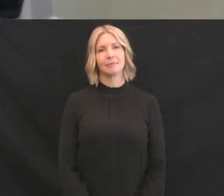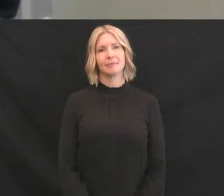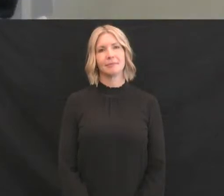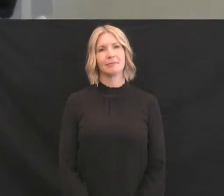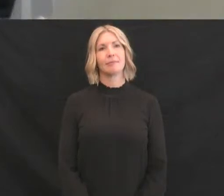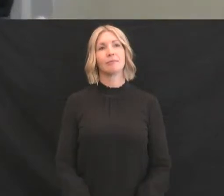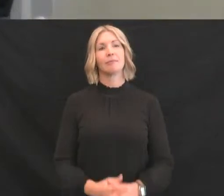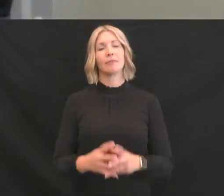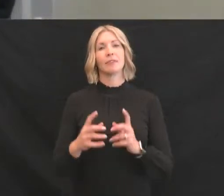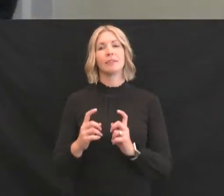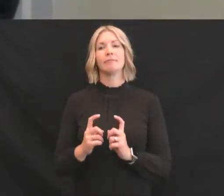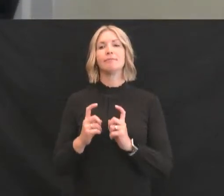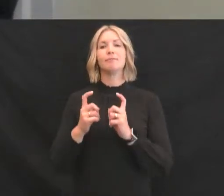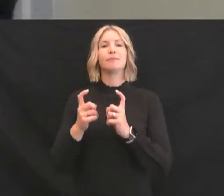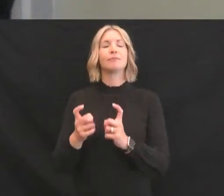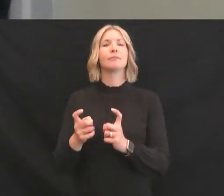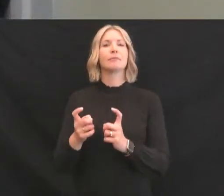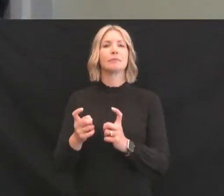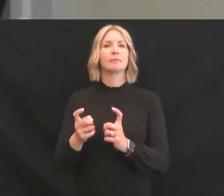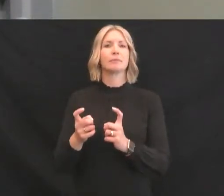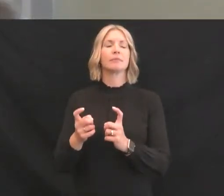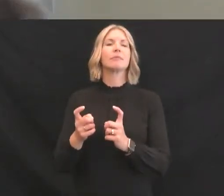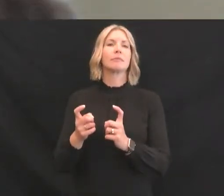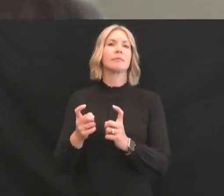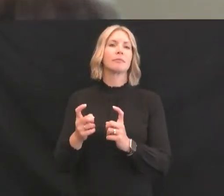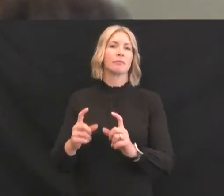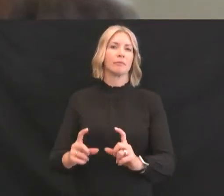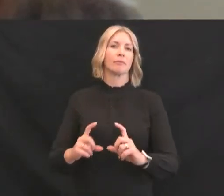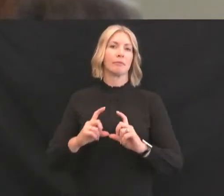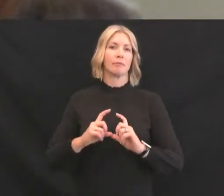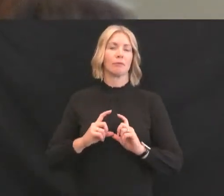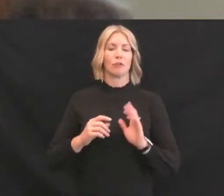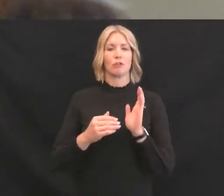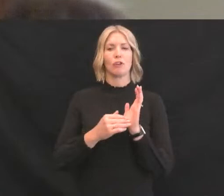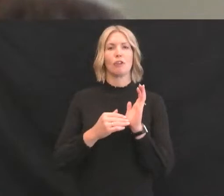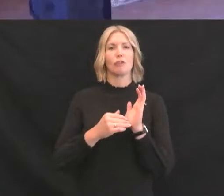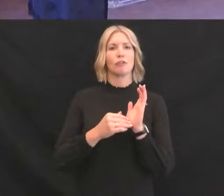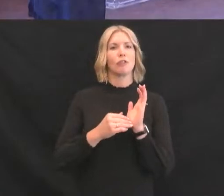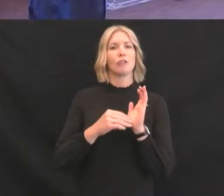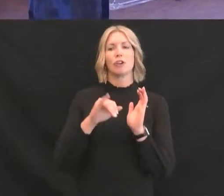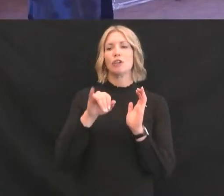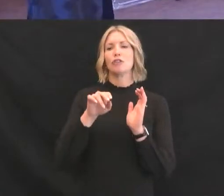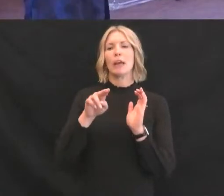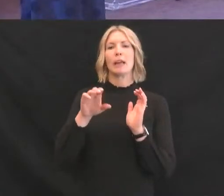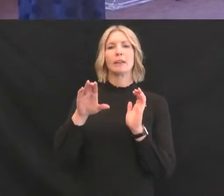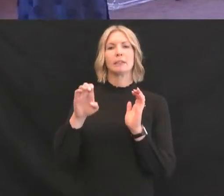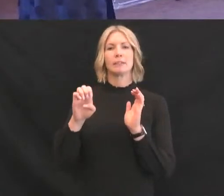To receive the Order of Newfoundland and Labrador, Dr. Janice Fitzgerald.